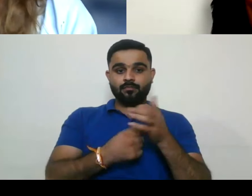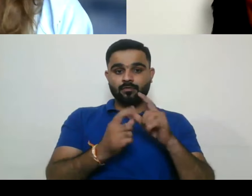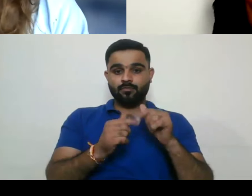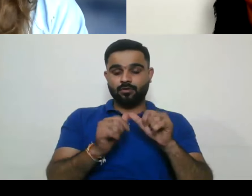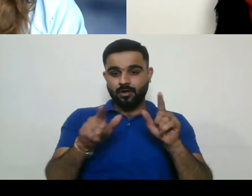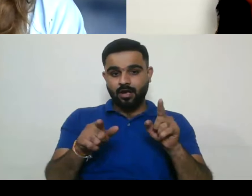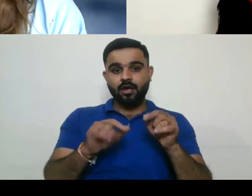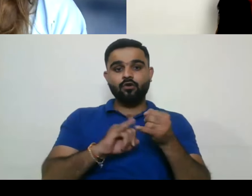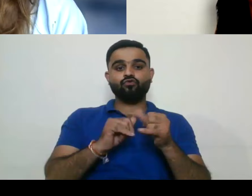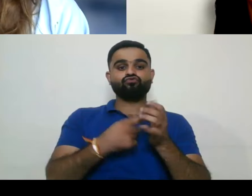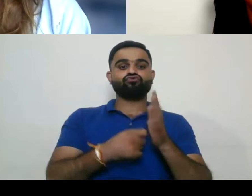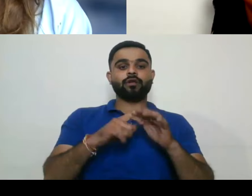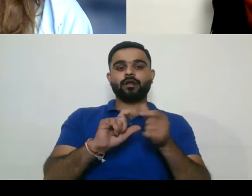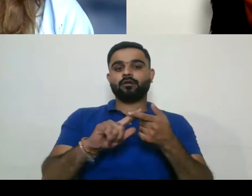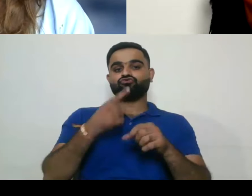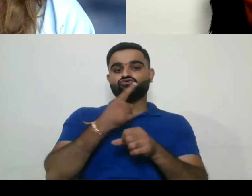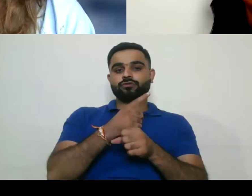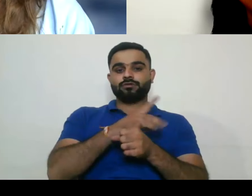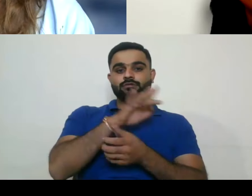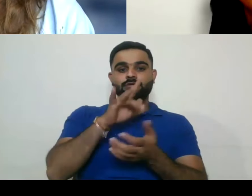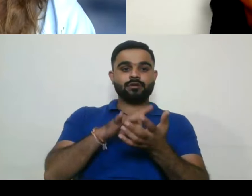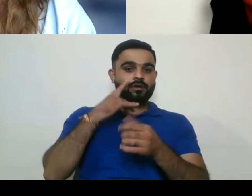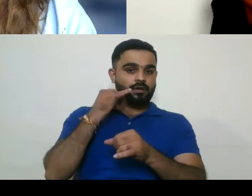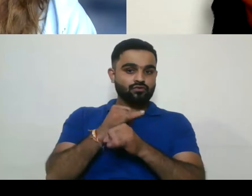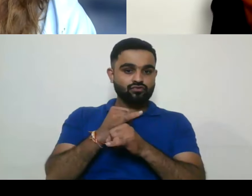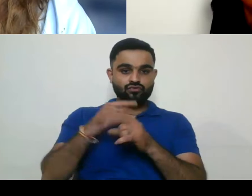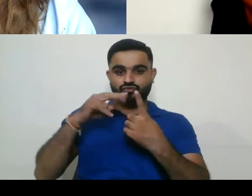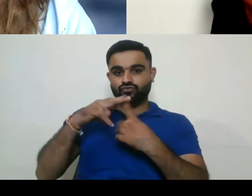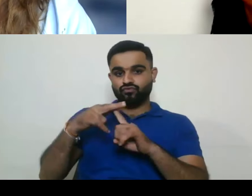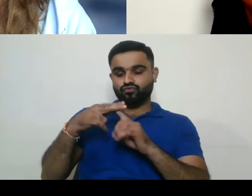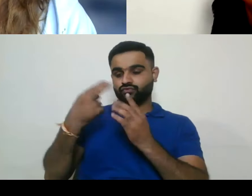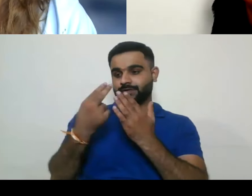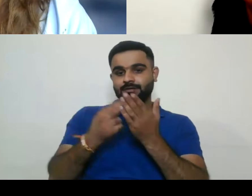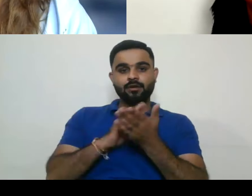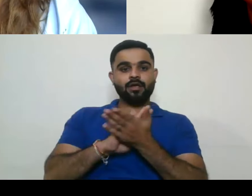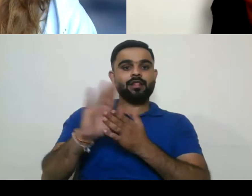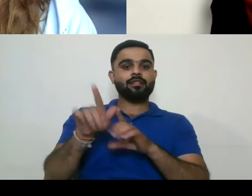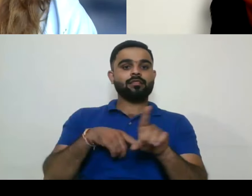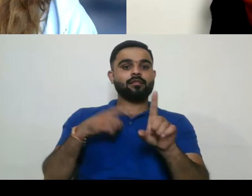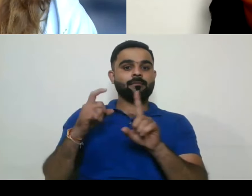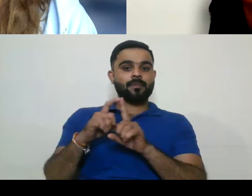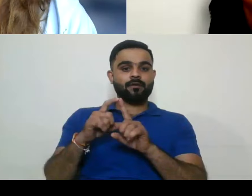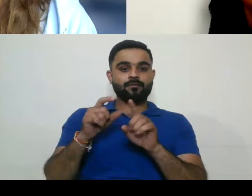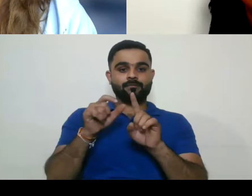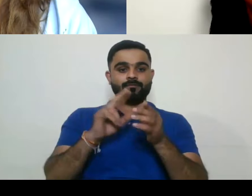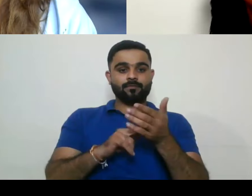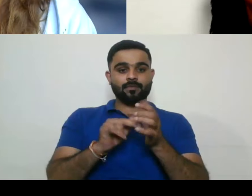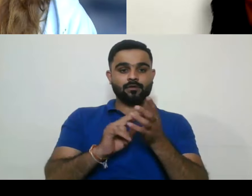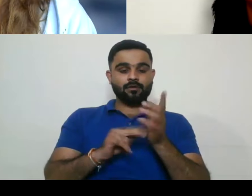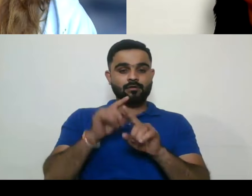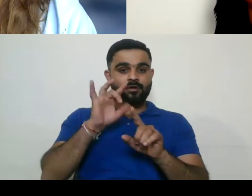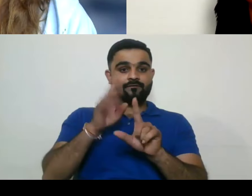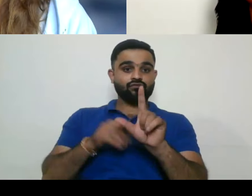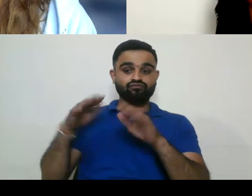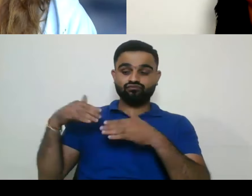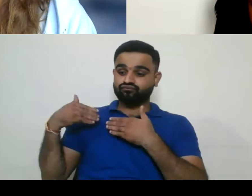is Faculty of English from Central Institute of Tool Design, Hyderabad. Nandita has more than 15 years